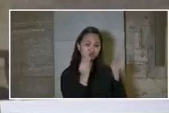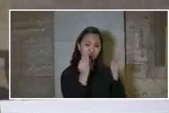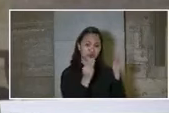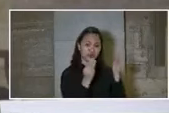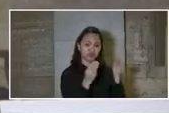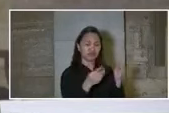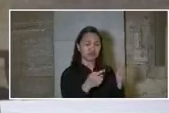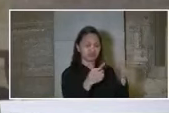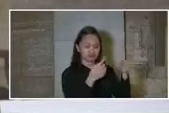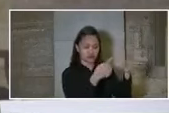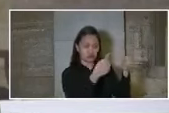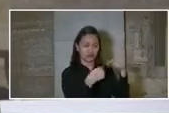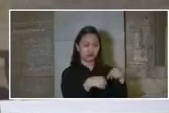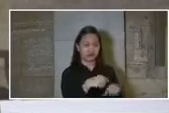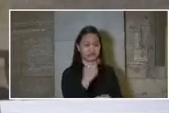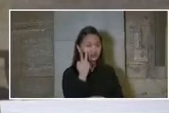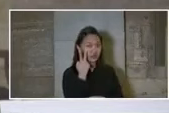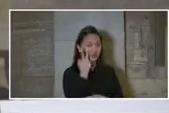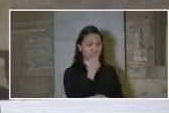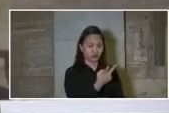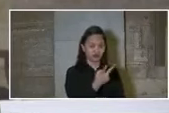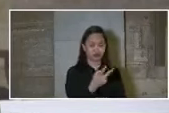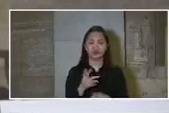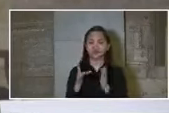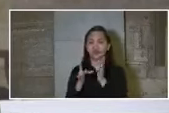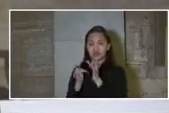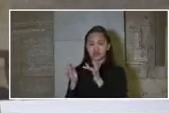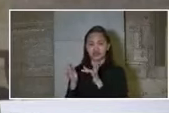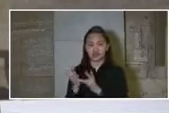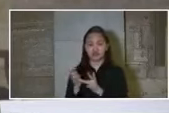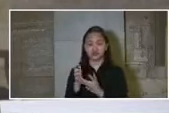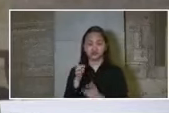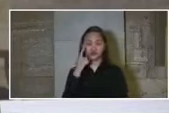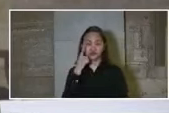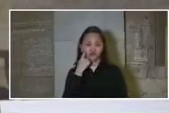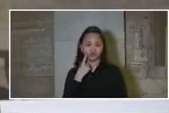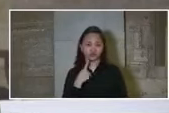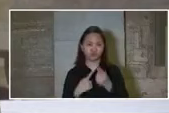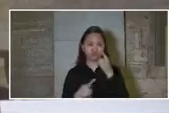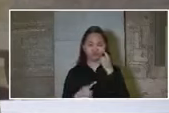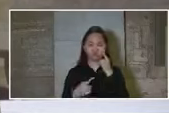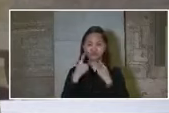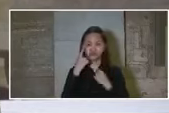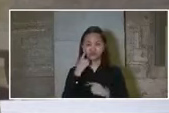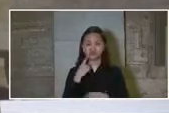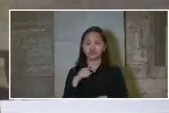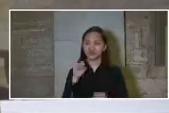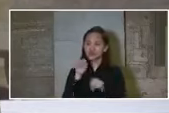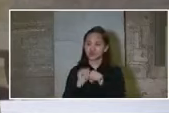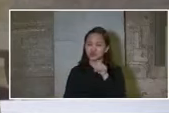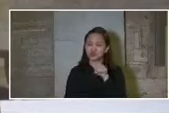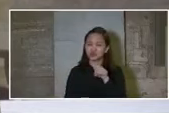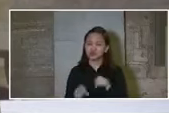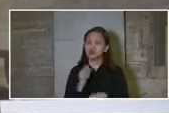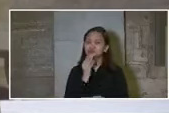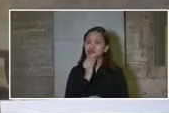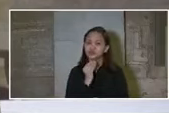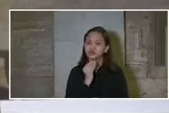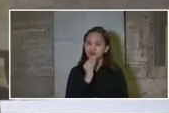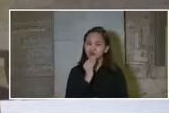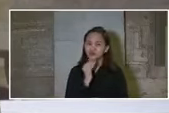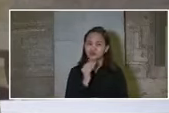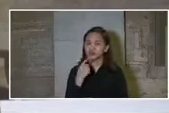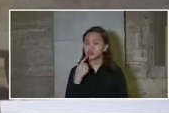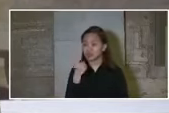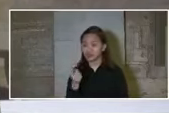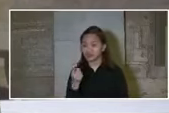and see." And Jesus wept. So the Jews said, "See how he